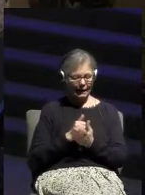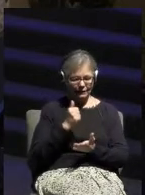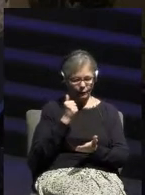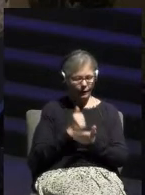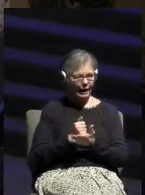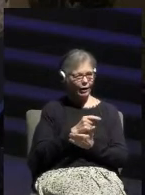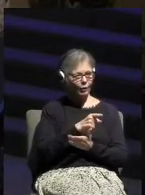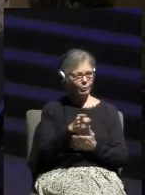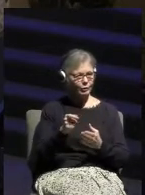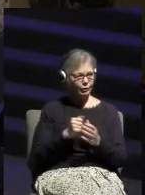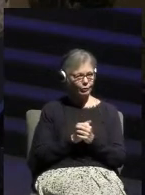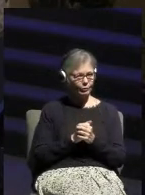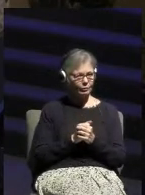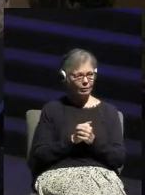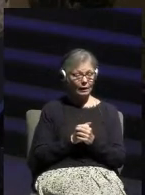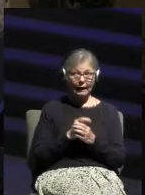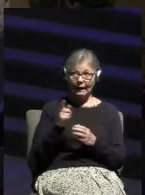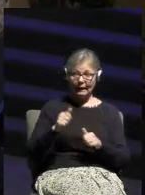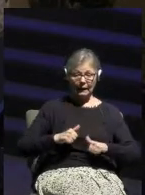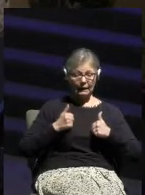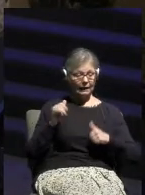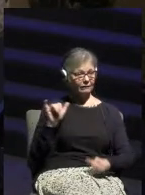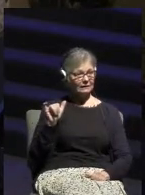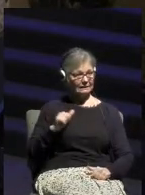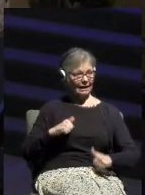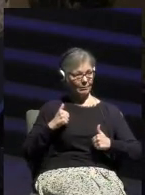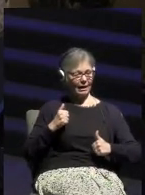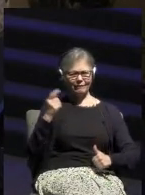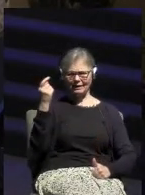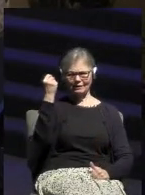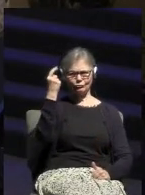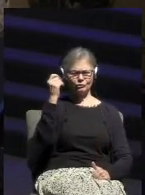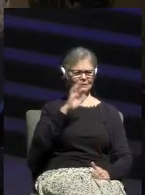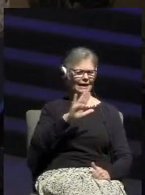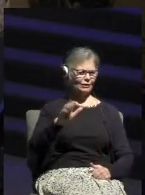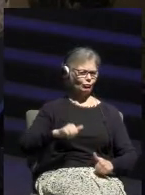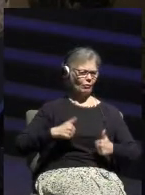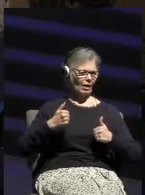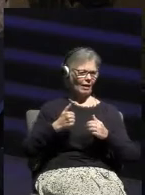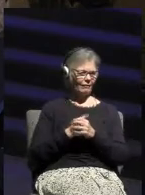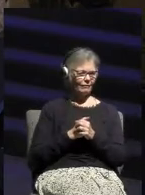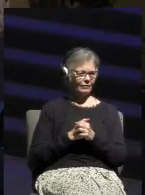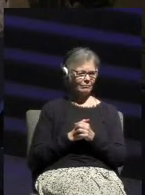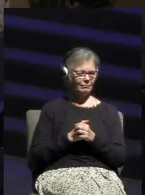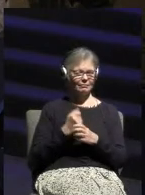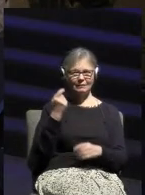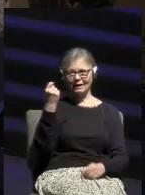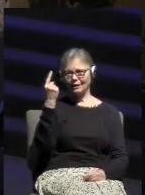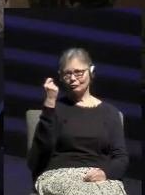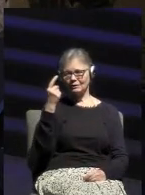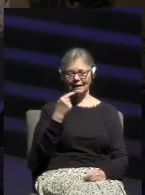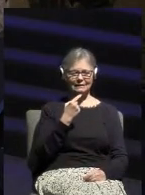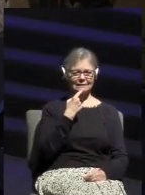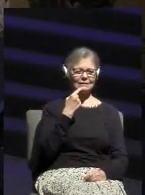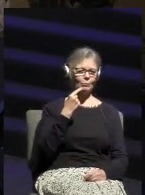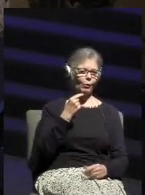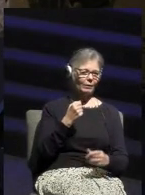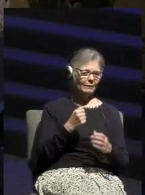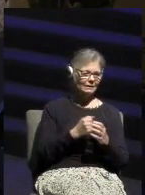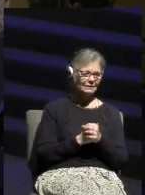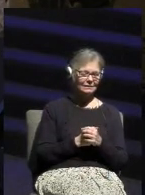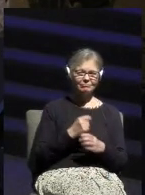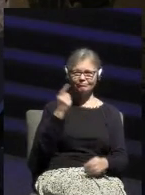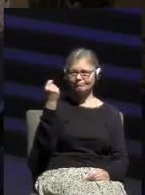life that we live. He understands it. He understands the disappointments, and he understands